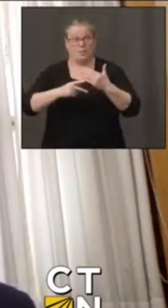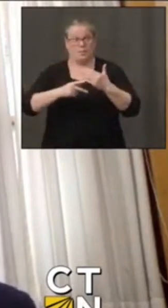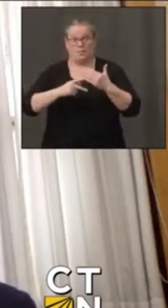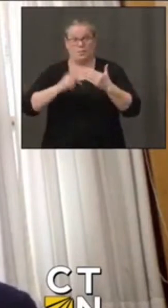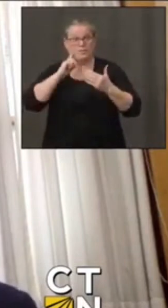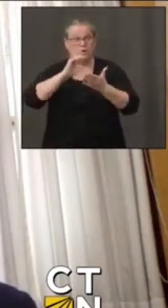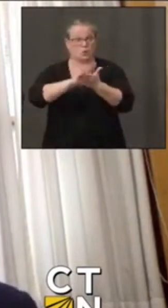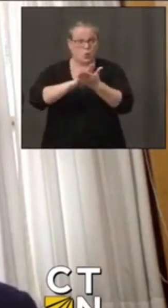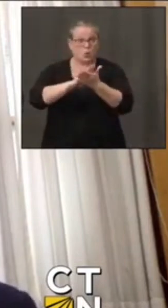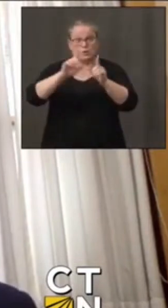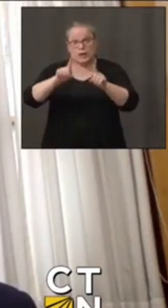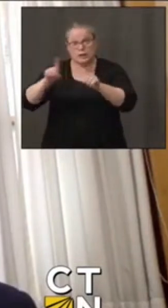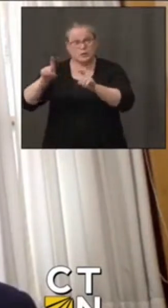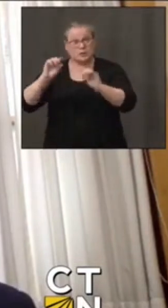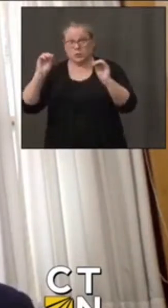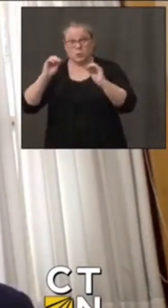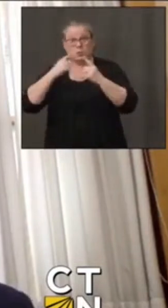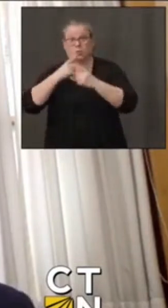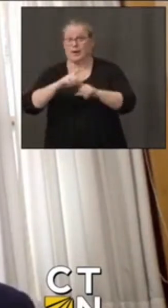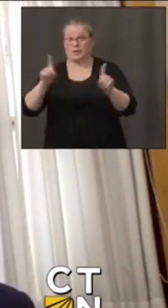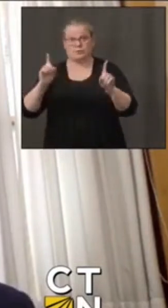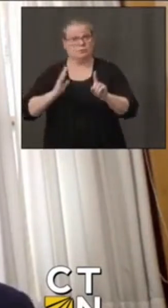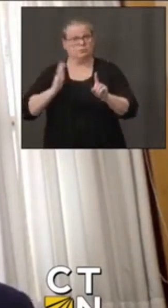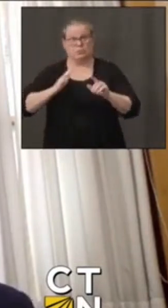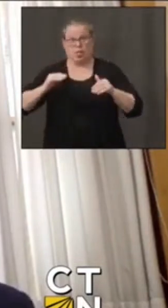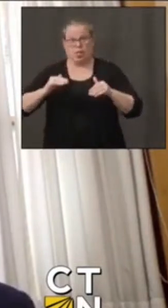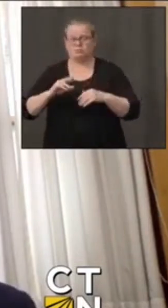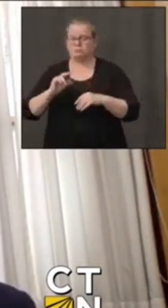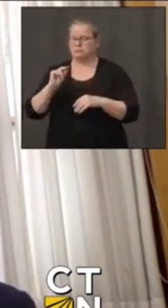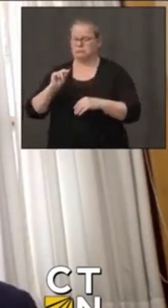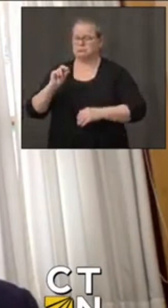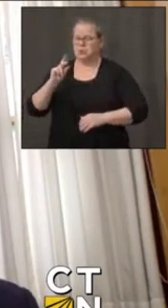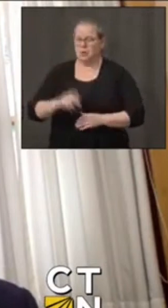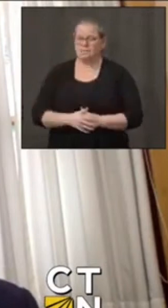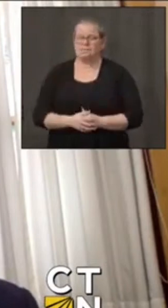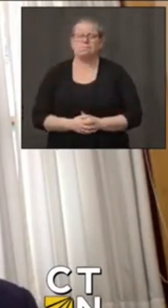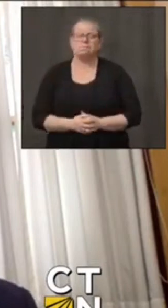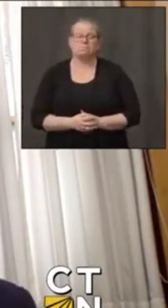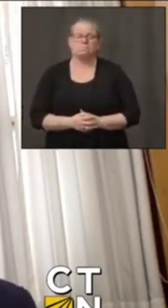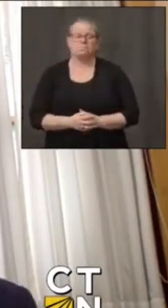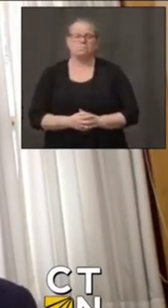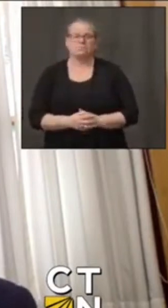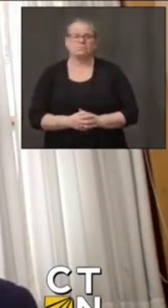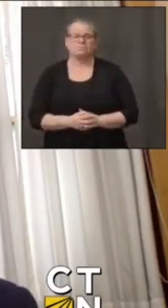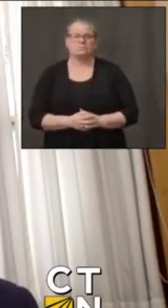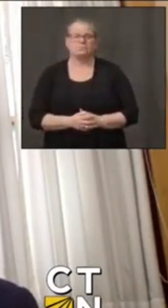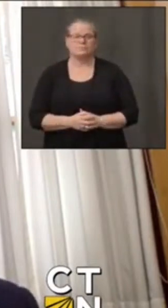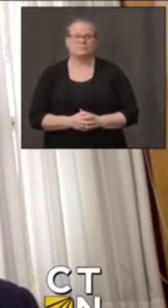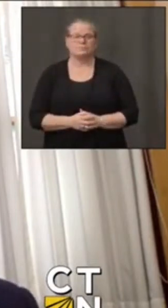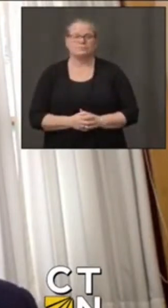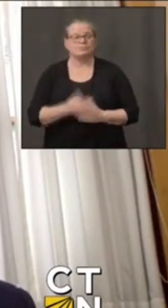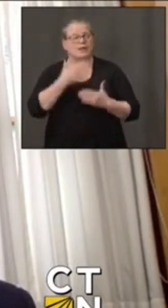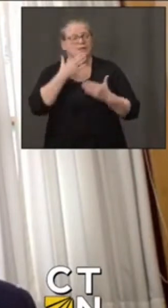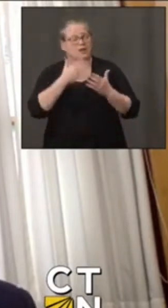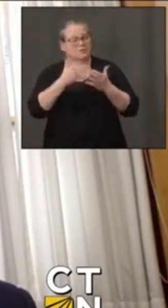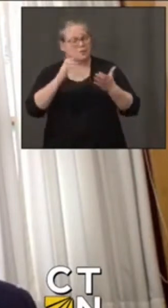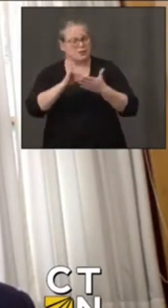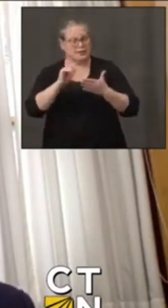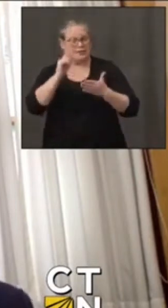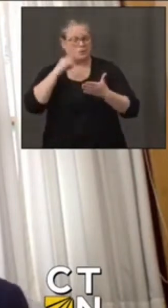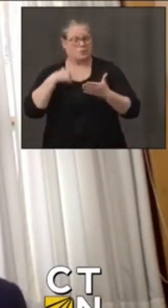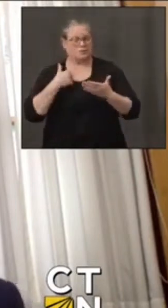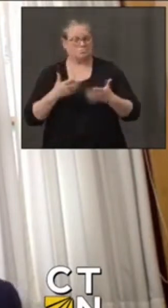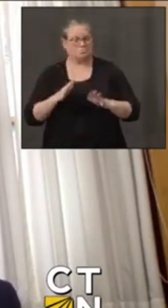school set. Okay. All right. I guess that does it for me. Thank you very much.